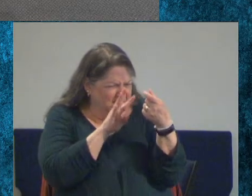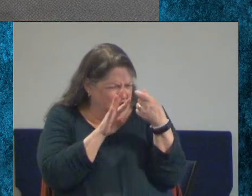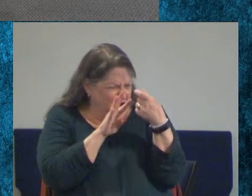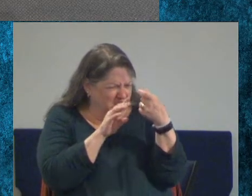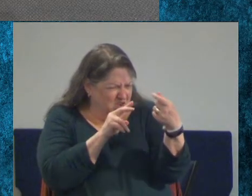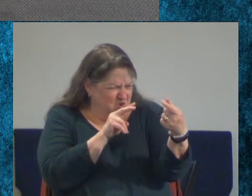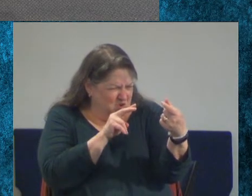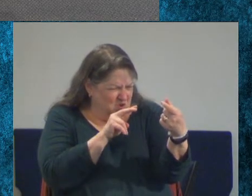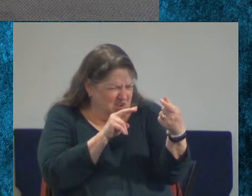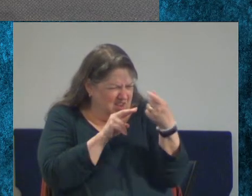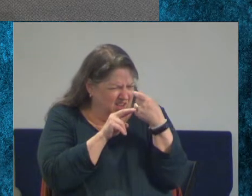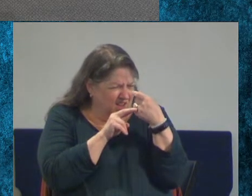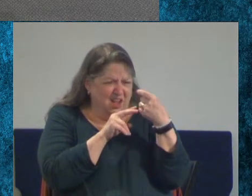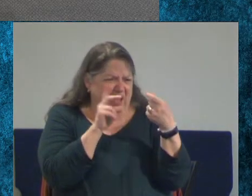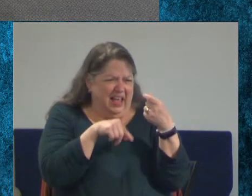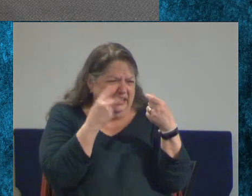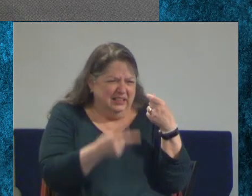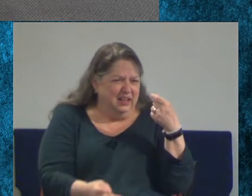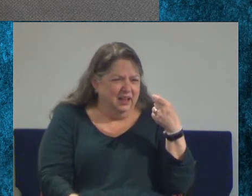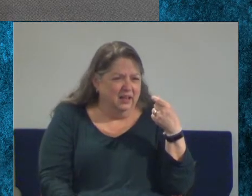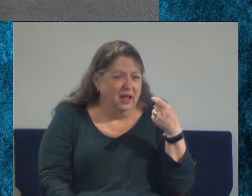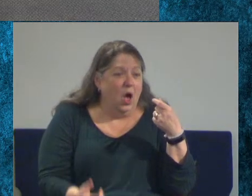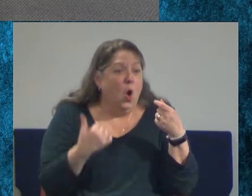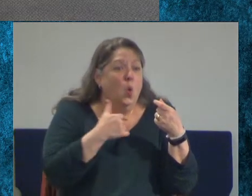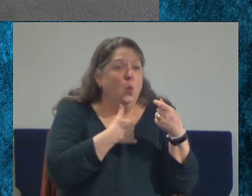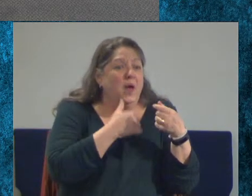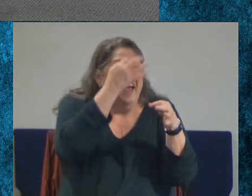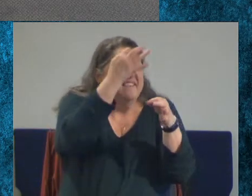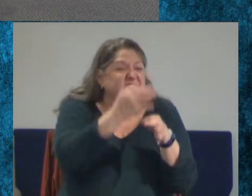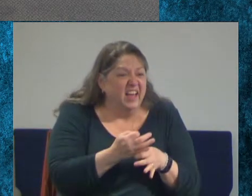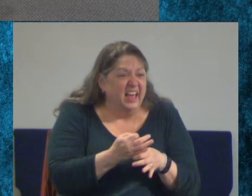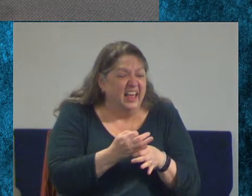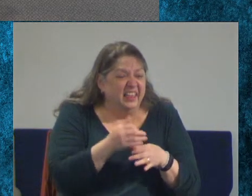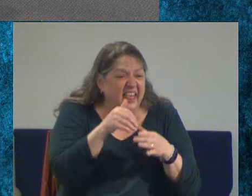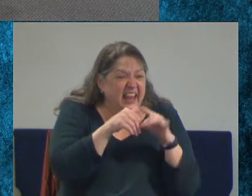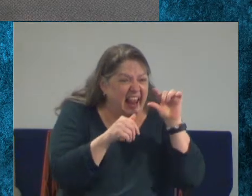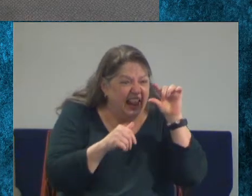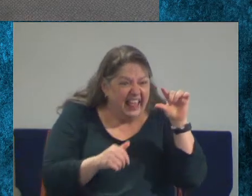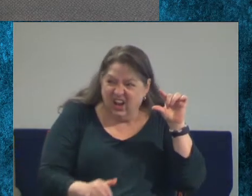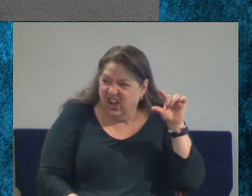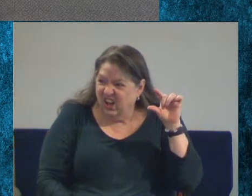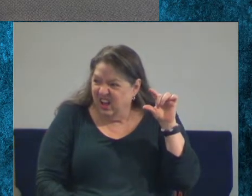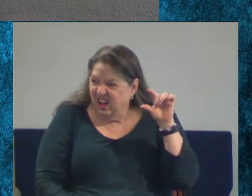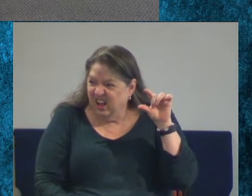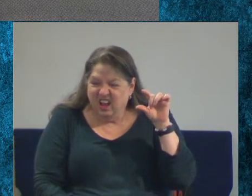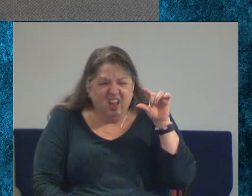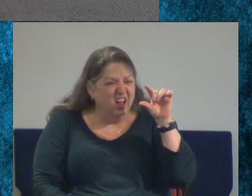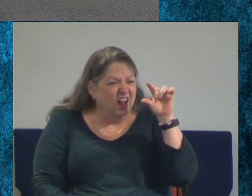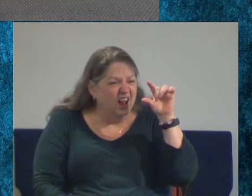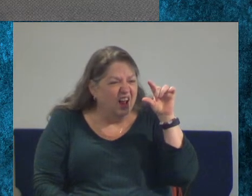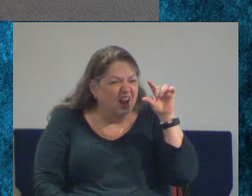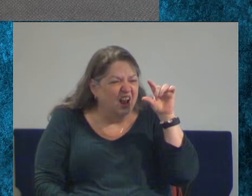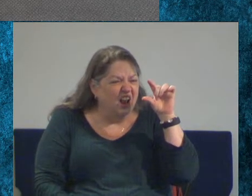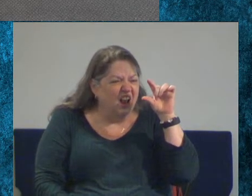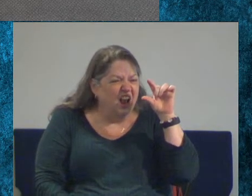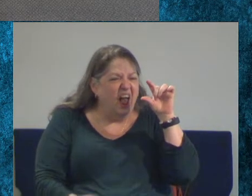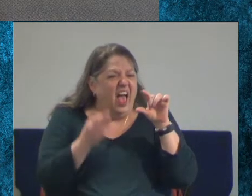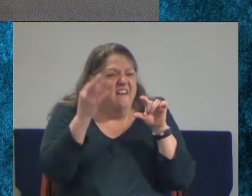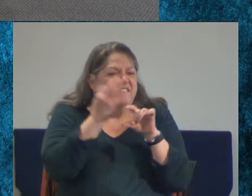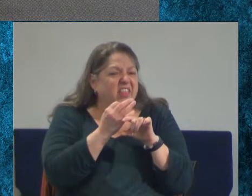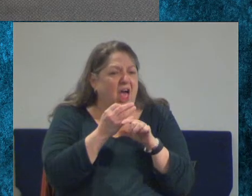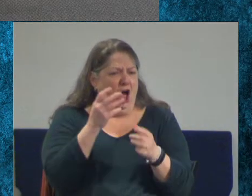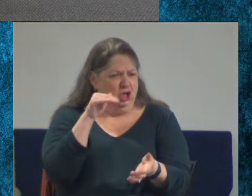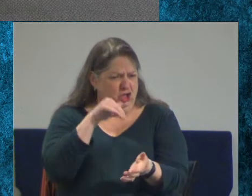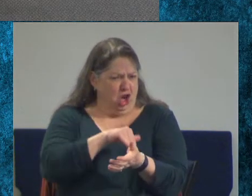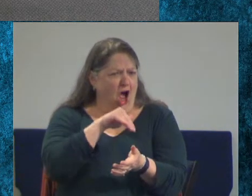three. Anyway, and so we put our faith in these little things that tell us exactly what the doctor told